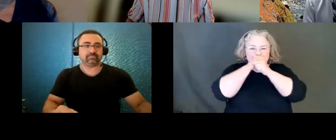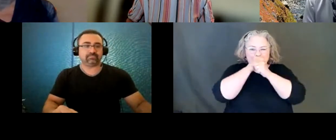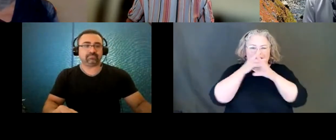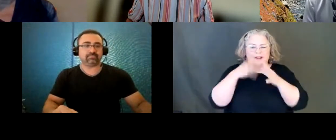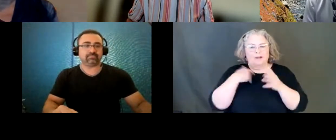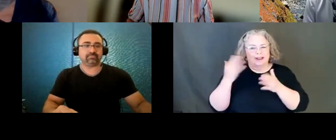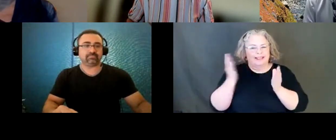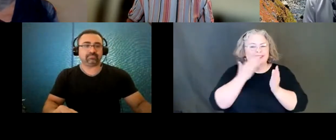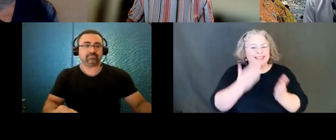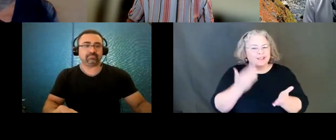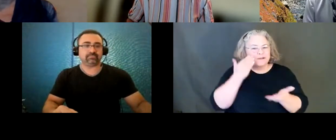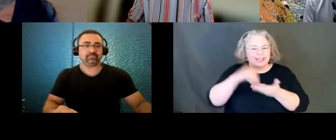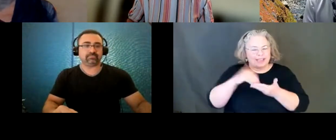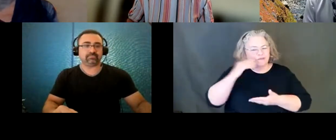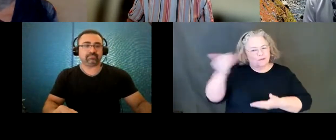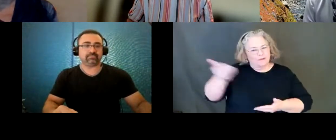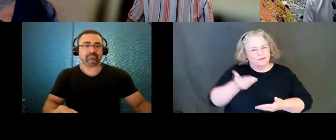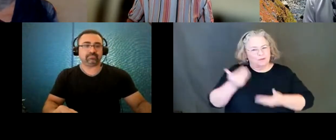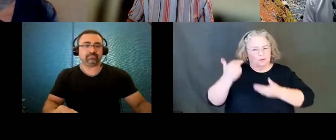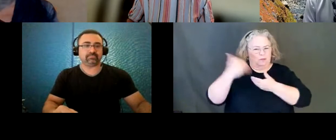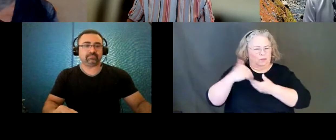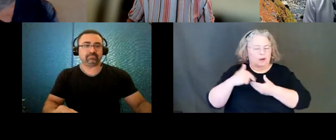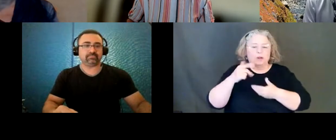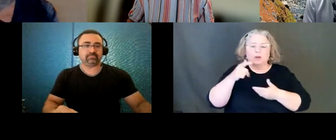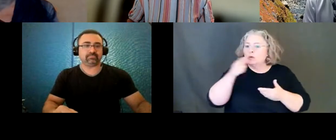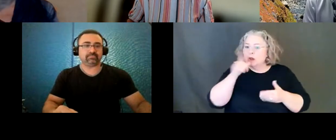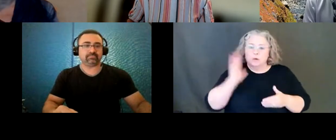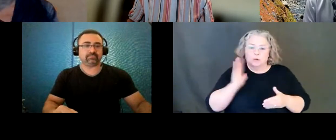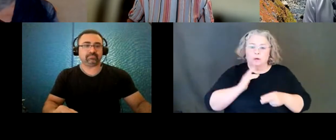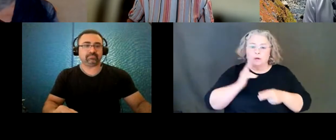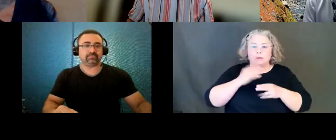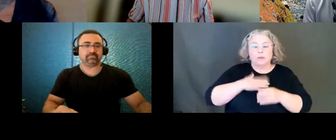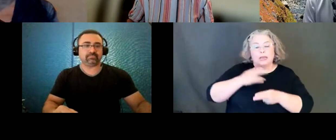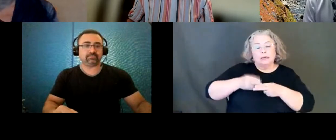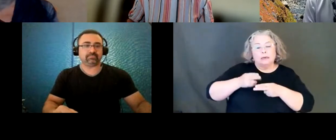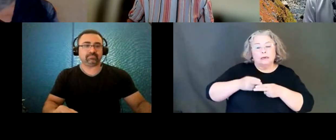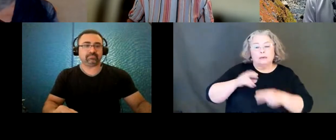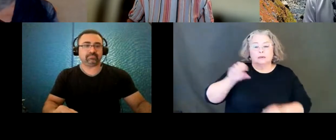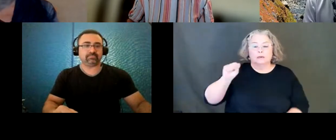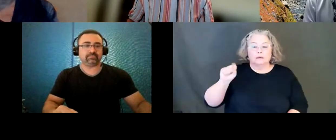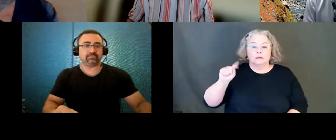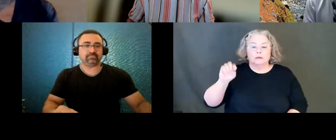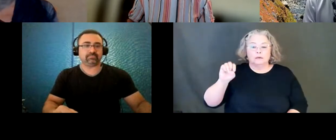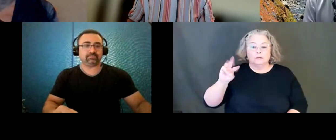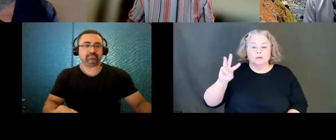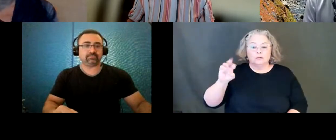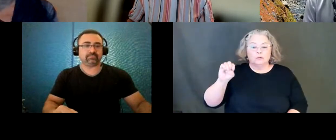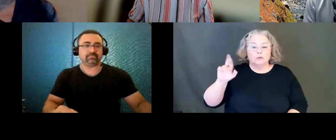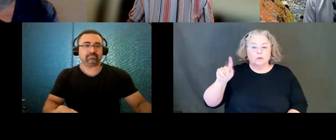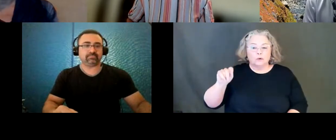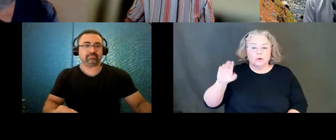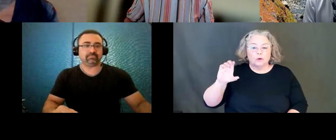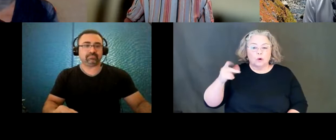participate. For those who haven't been on before, my name is Stuart Cohen. I'm the Chief of